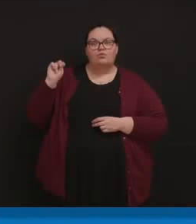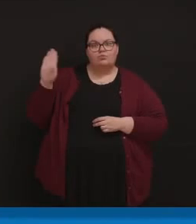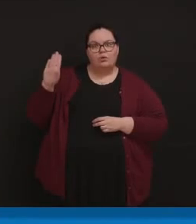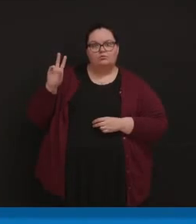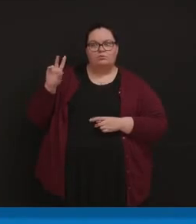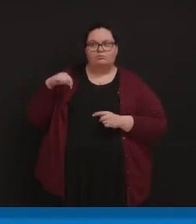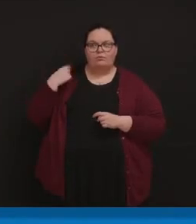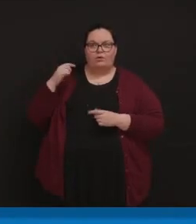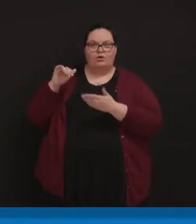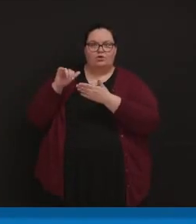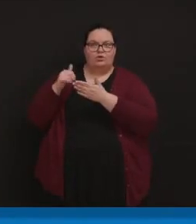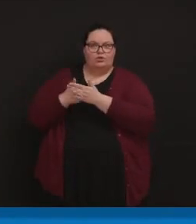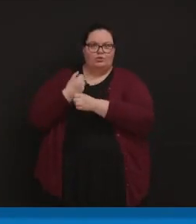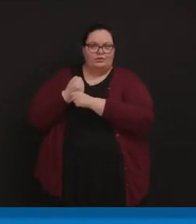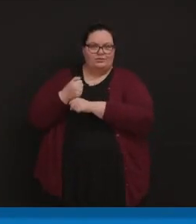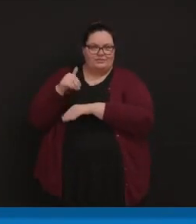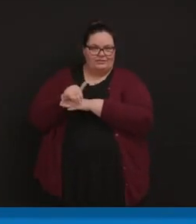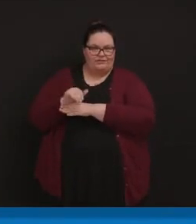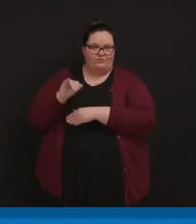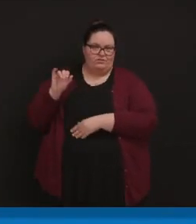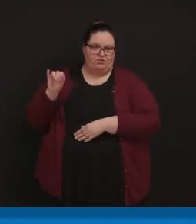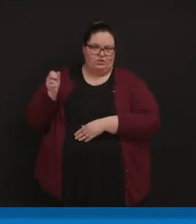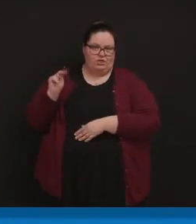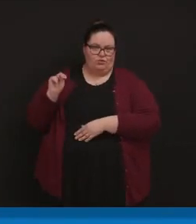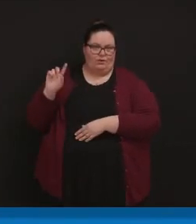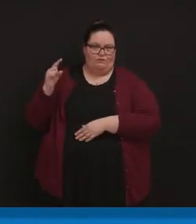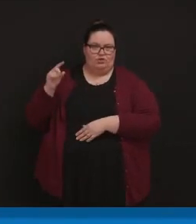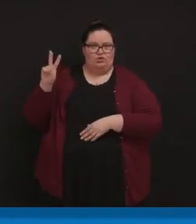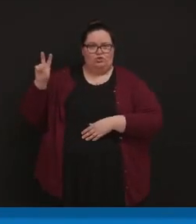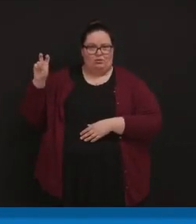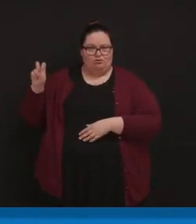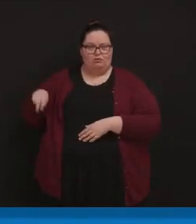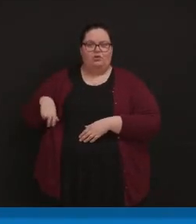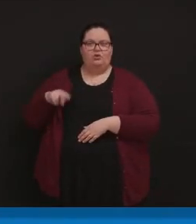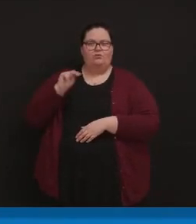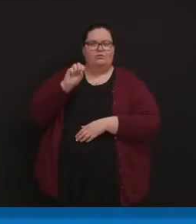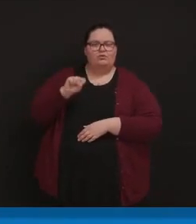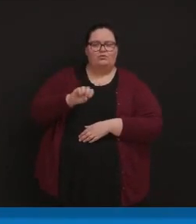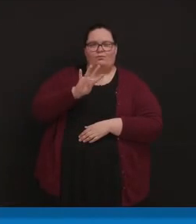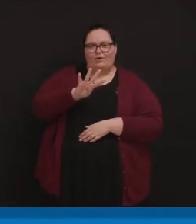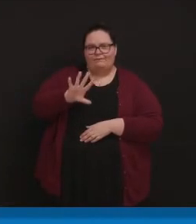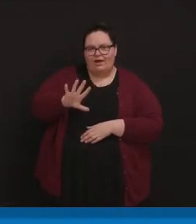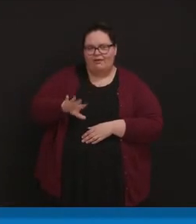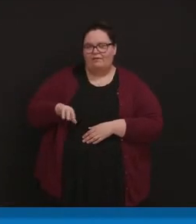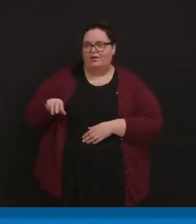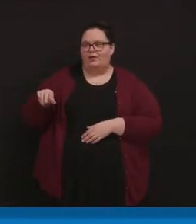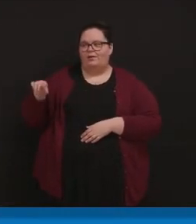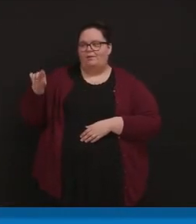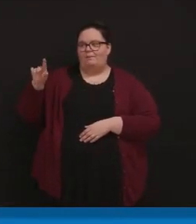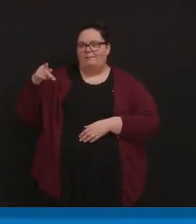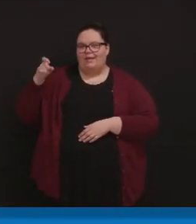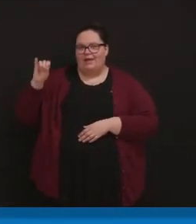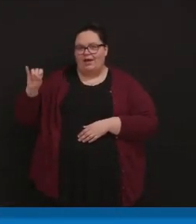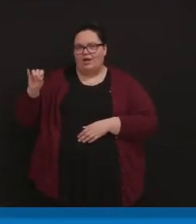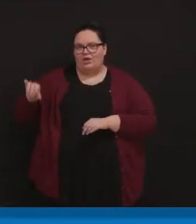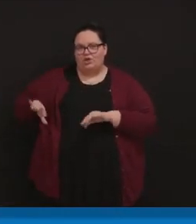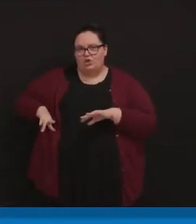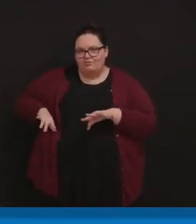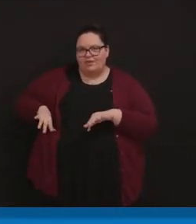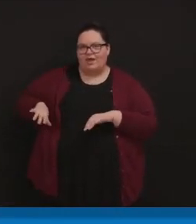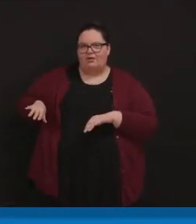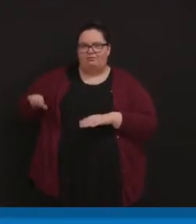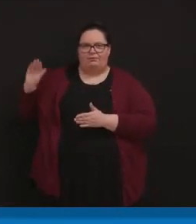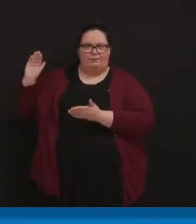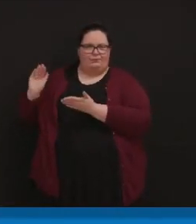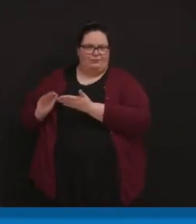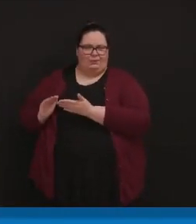200 new cases by my count. The next closest is Nova Scotia at 45, and PEI and Newfoundland and Labrador are, in